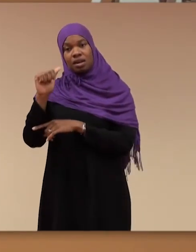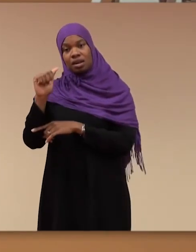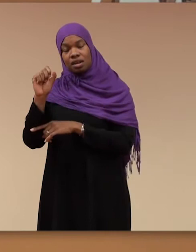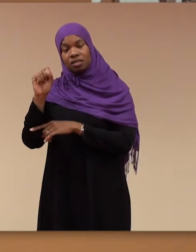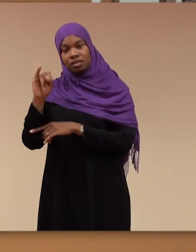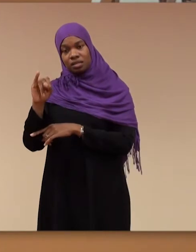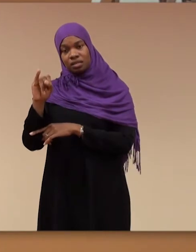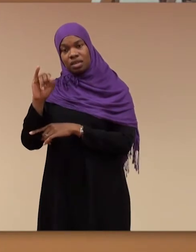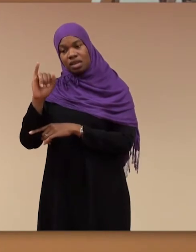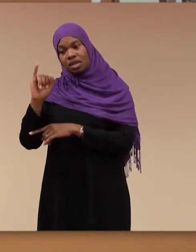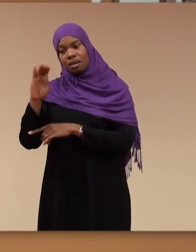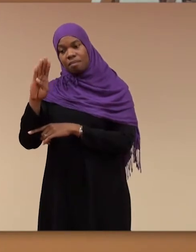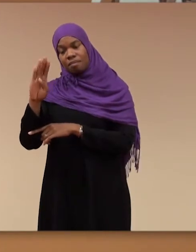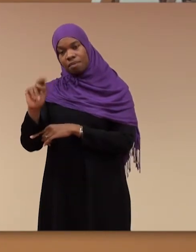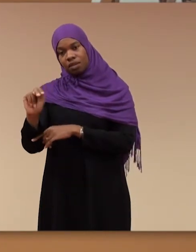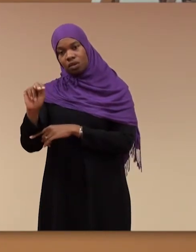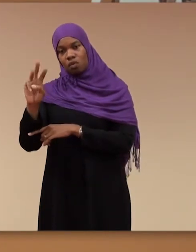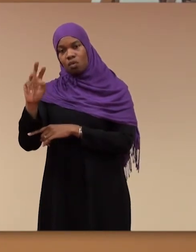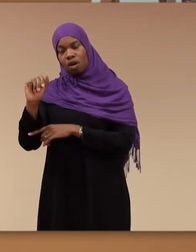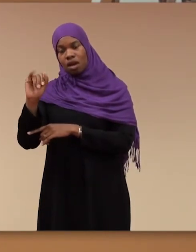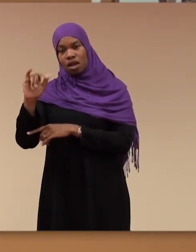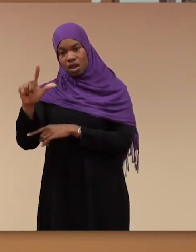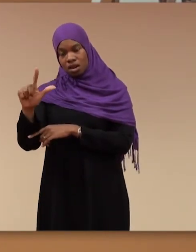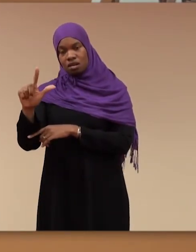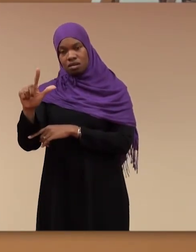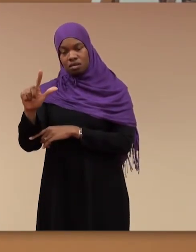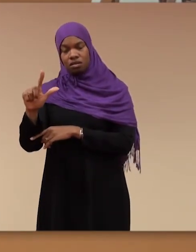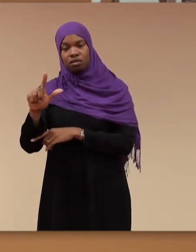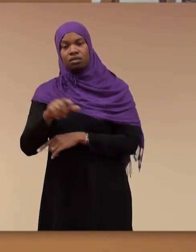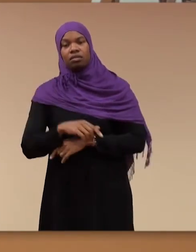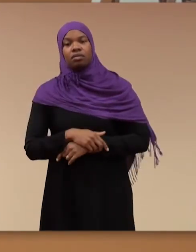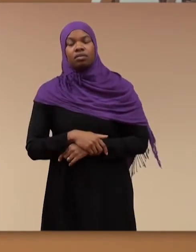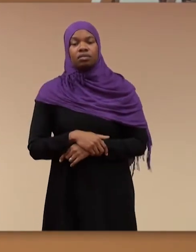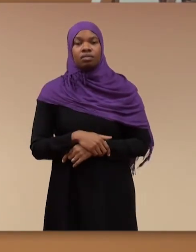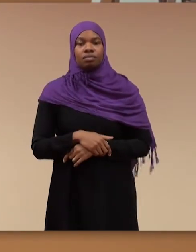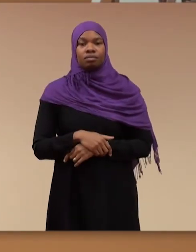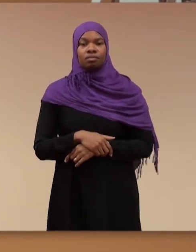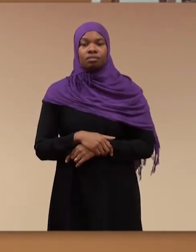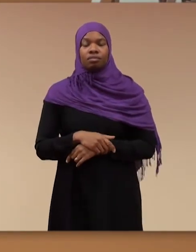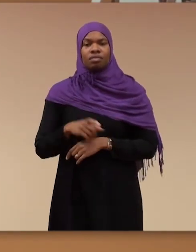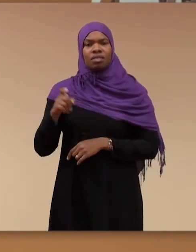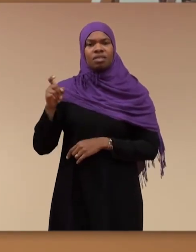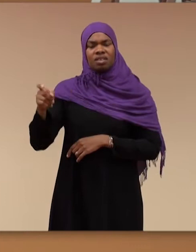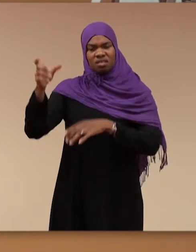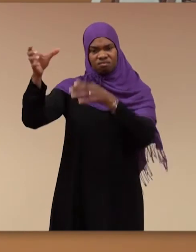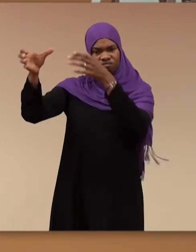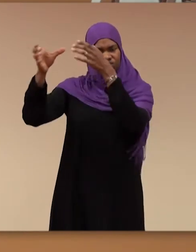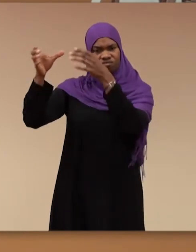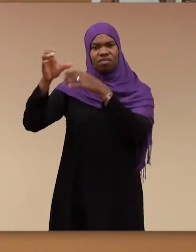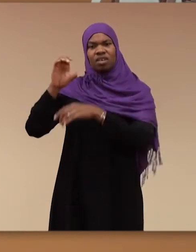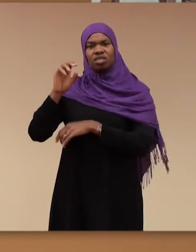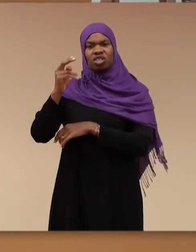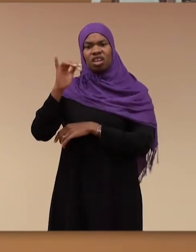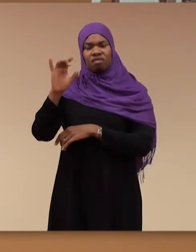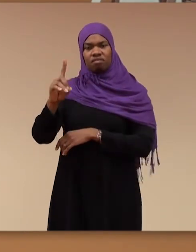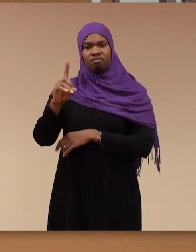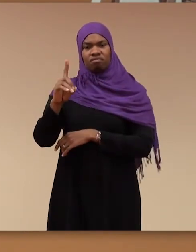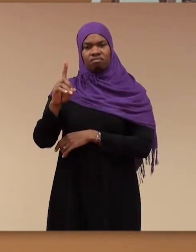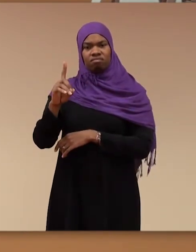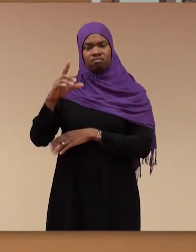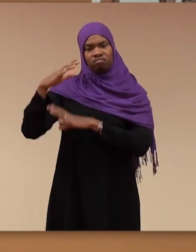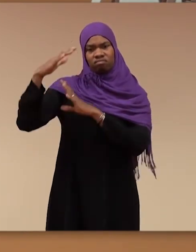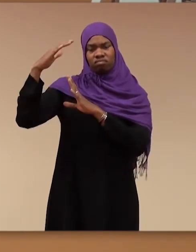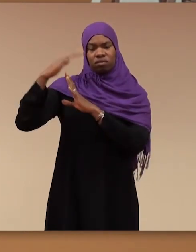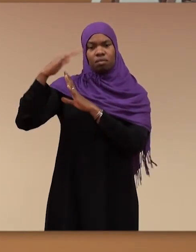al-Sahmi. Al-Asi ibn Wa'il was one of the great chieftain of Quraysh. He was the